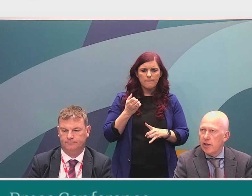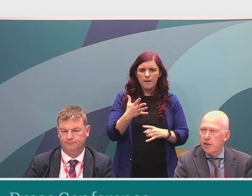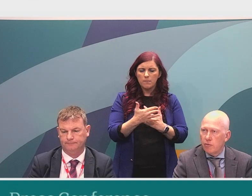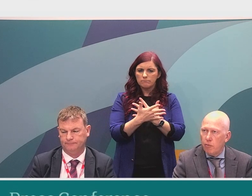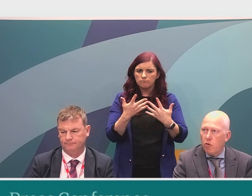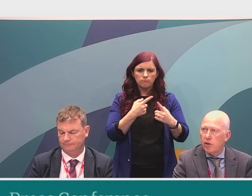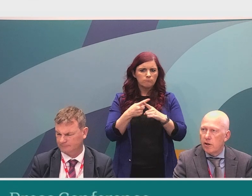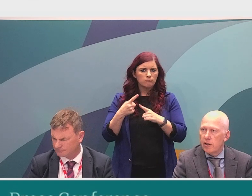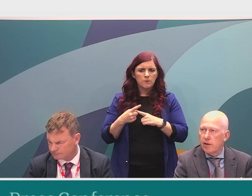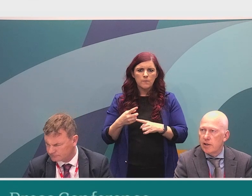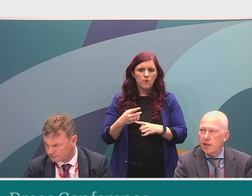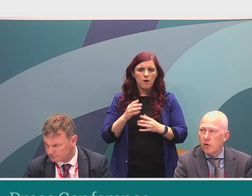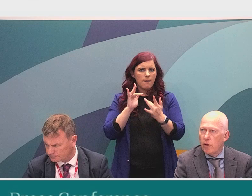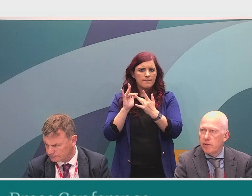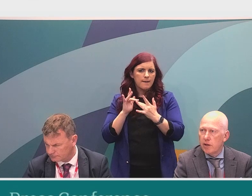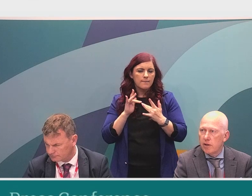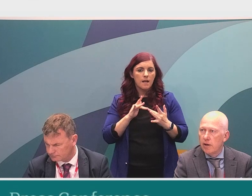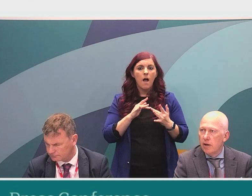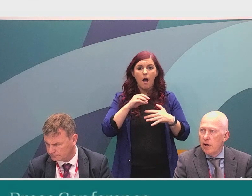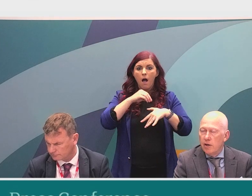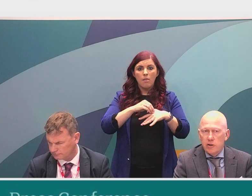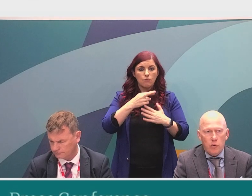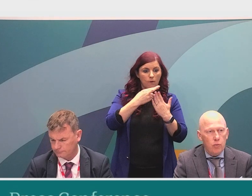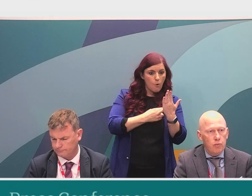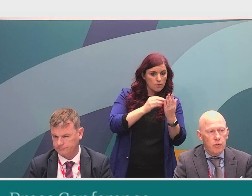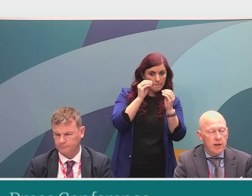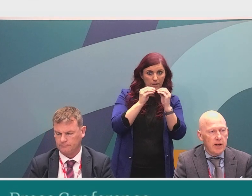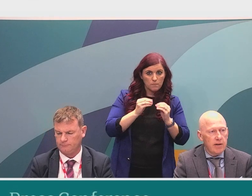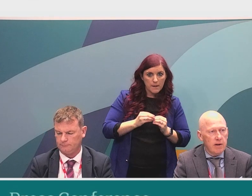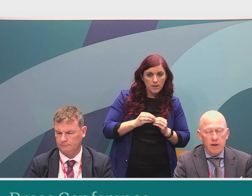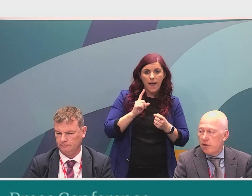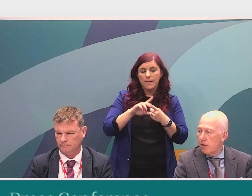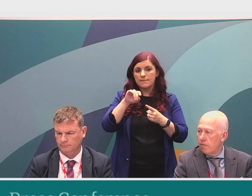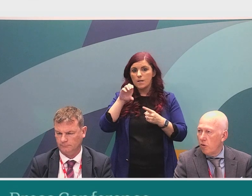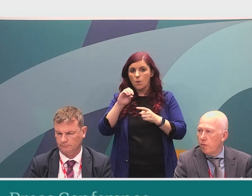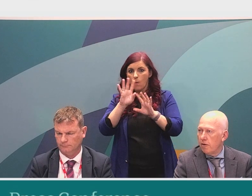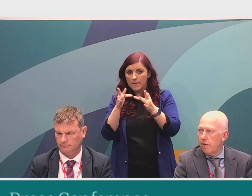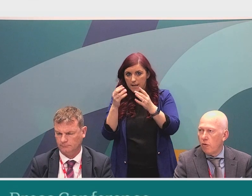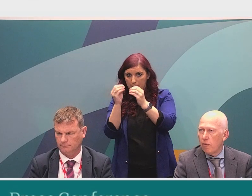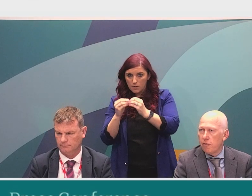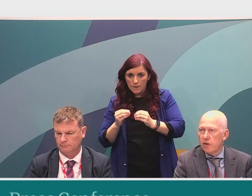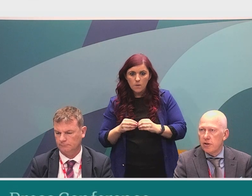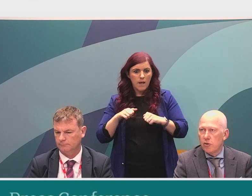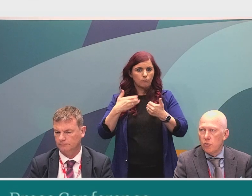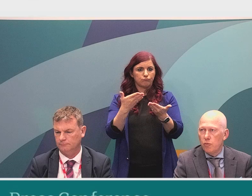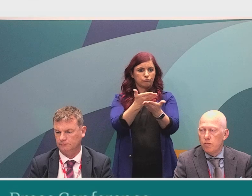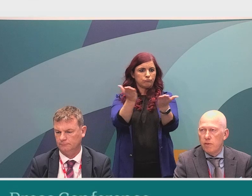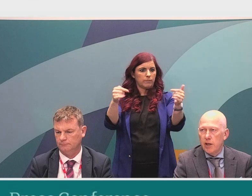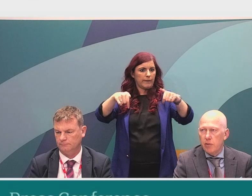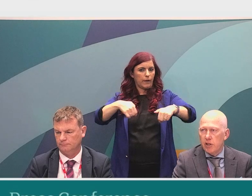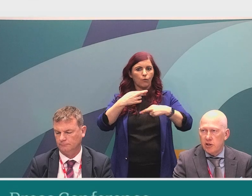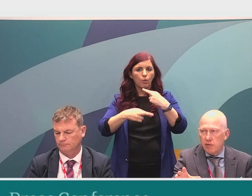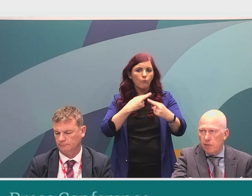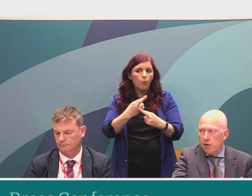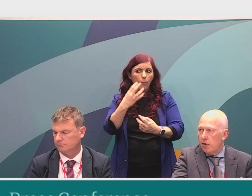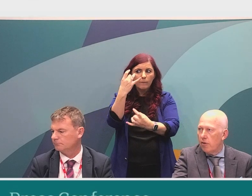contained in the report and on the CSO website. So with that, I'd like to open the floor first to any